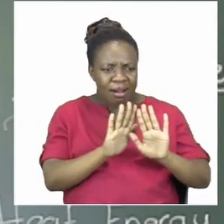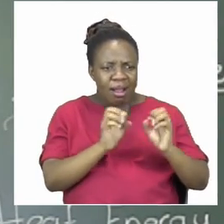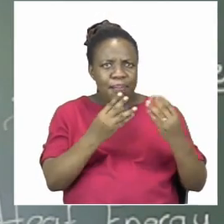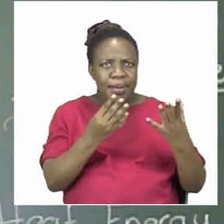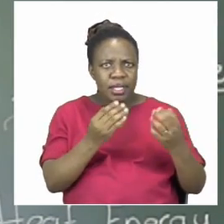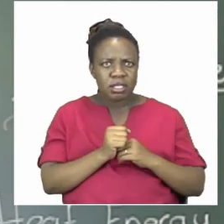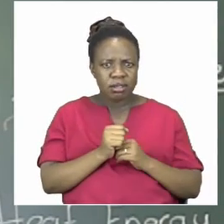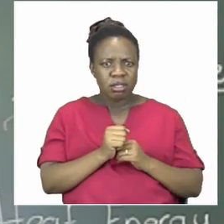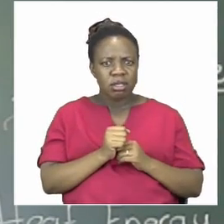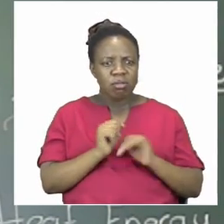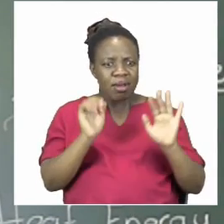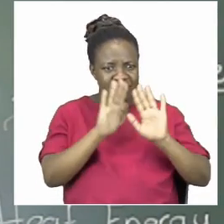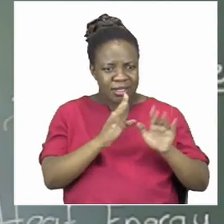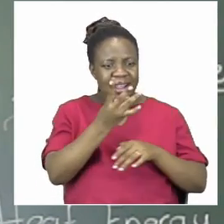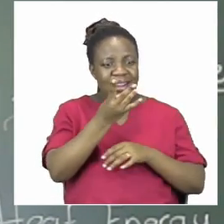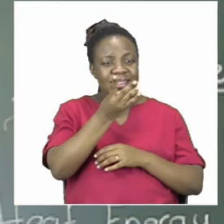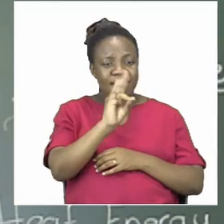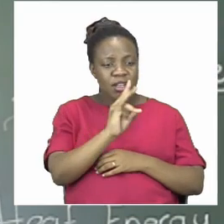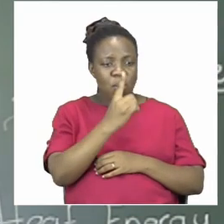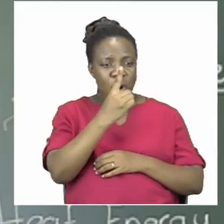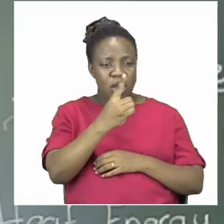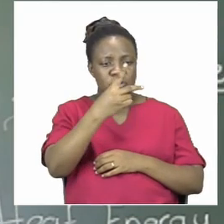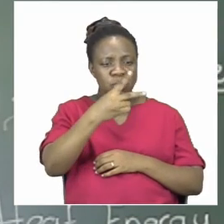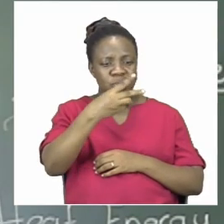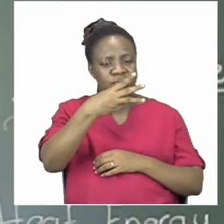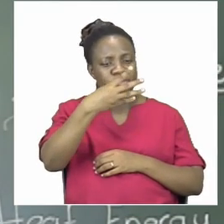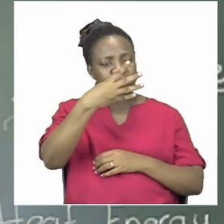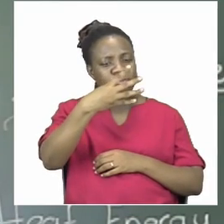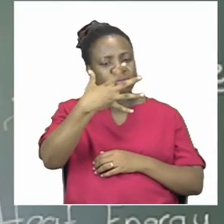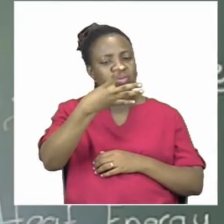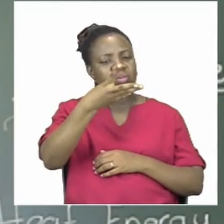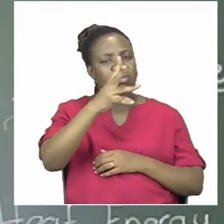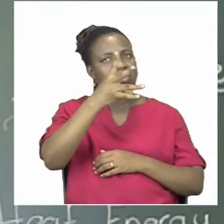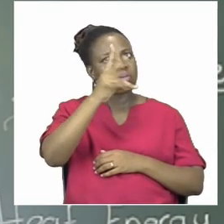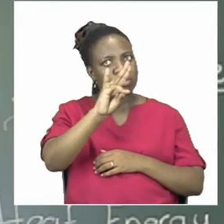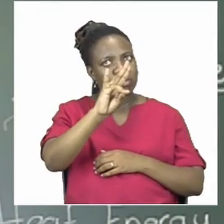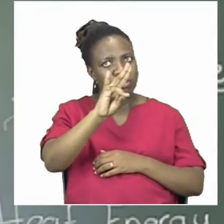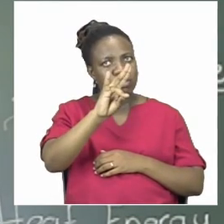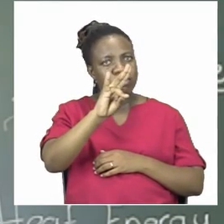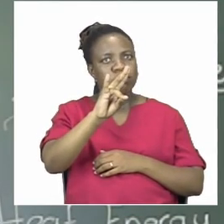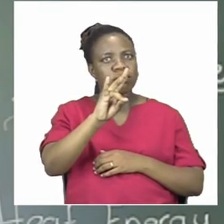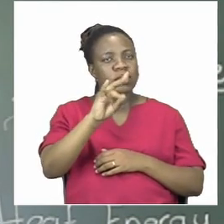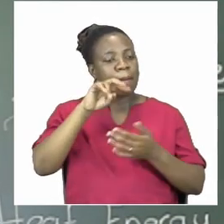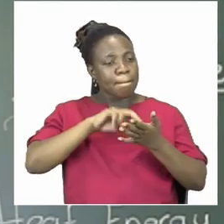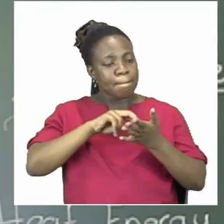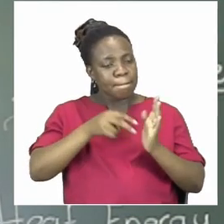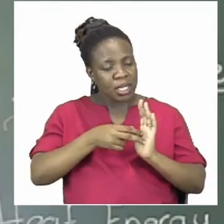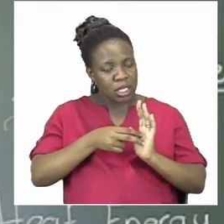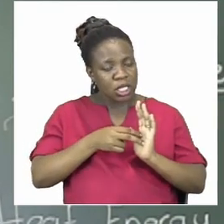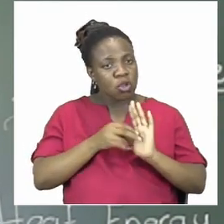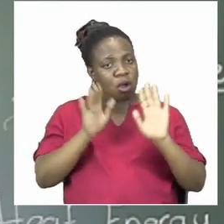Let's count. 1, 2, 3, 4, 5, 6, 7. So 7 for the